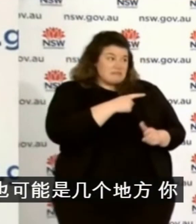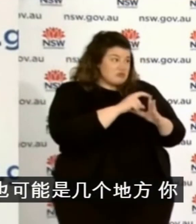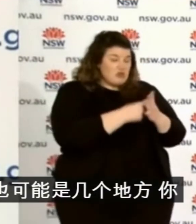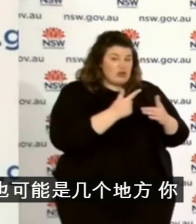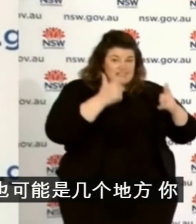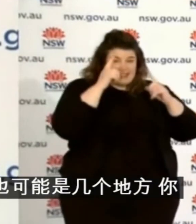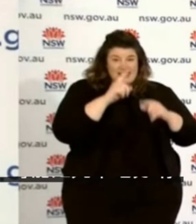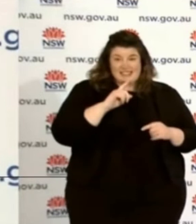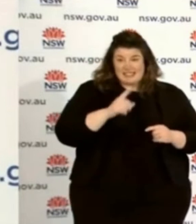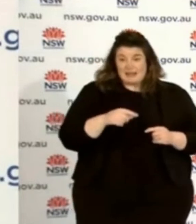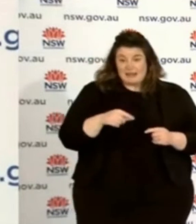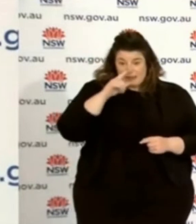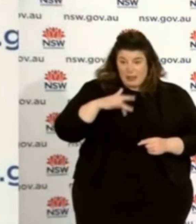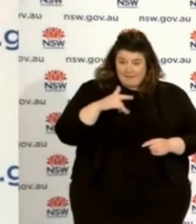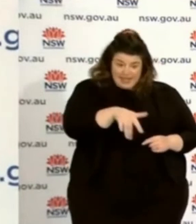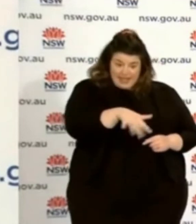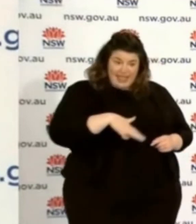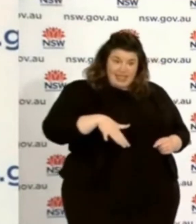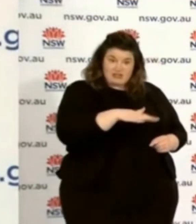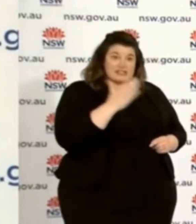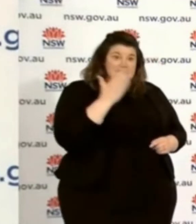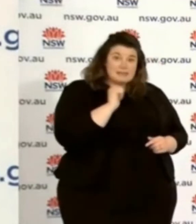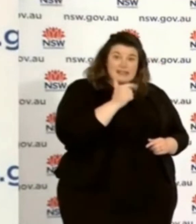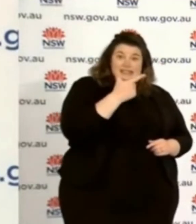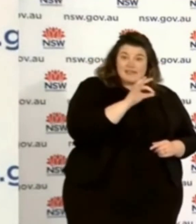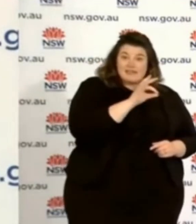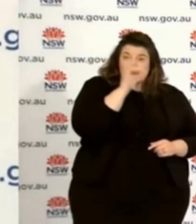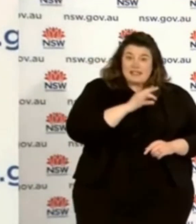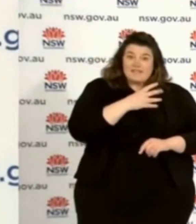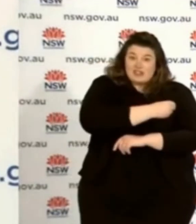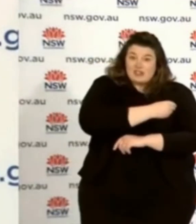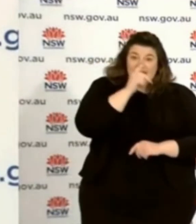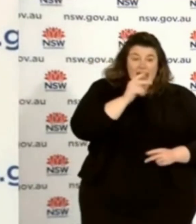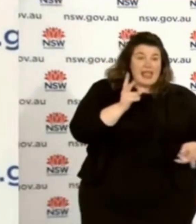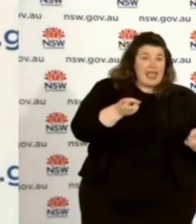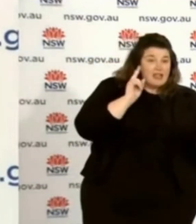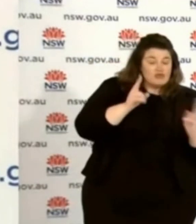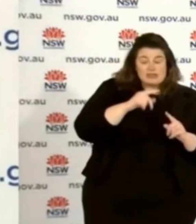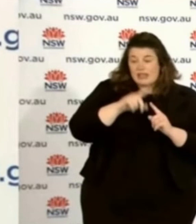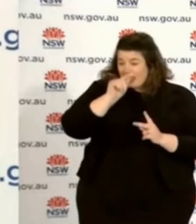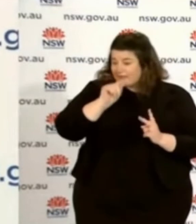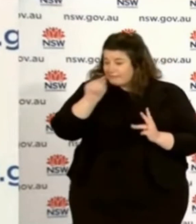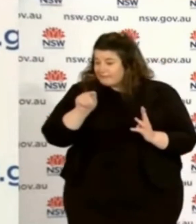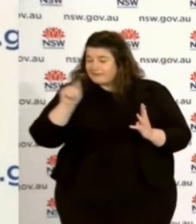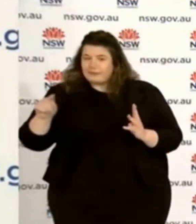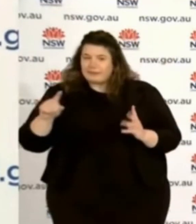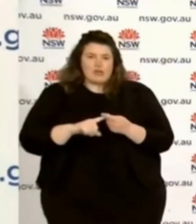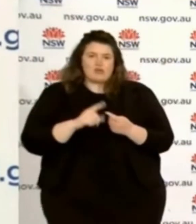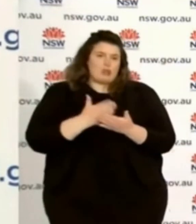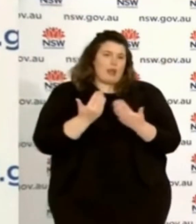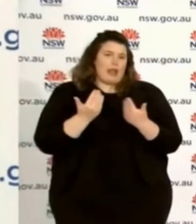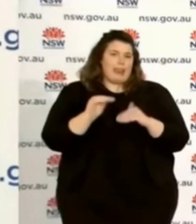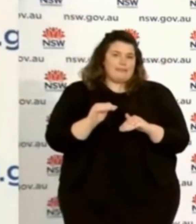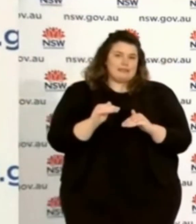to the government, people in this community, even if they're 70% double vaccinated, they can go to the hairdresser and they can do this and that, but they might be limited